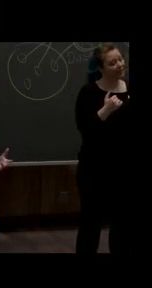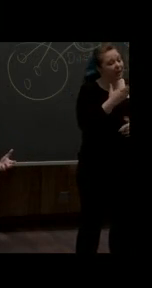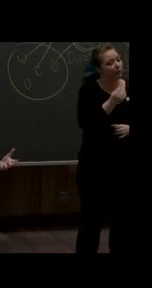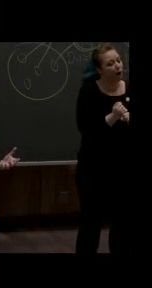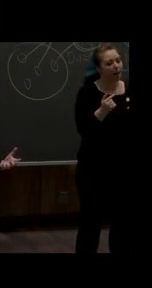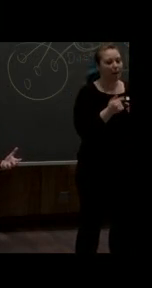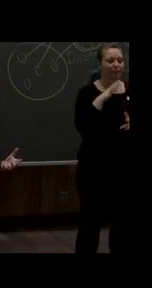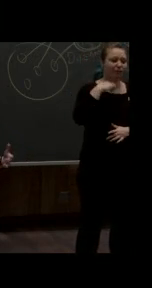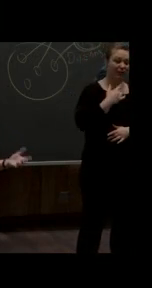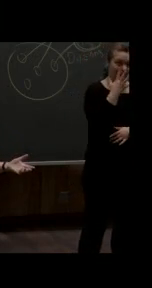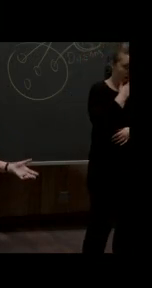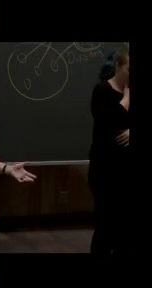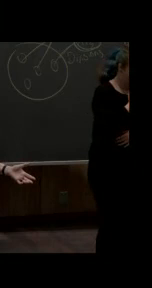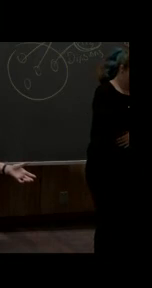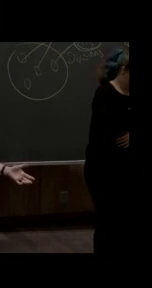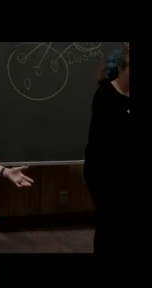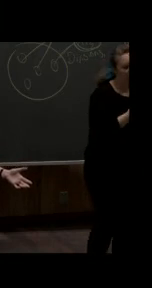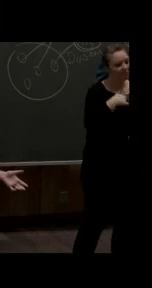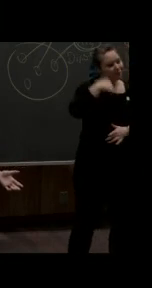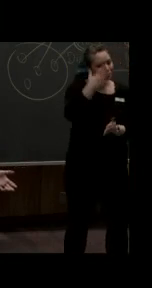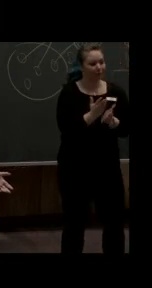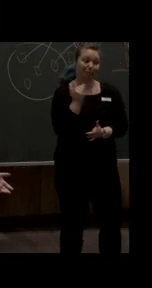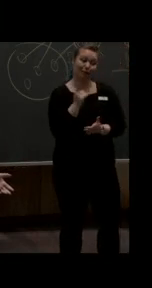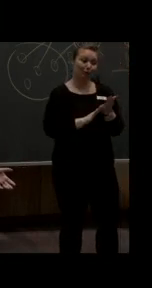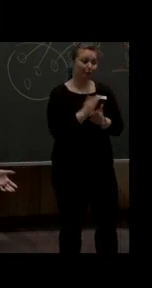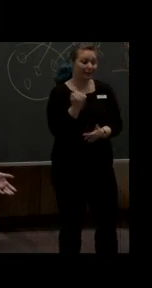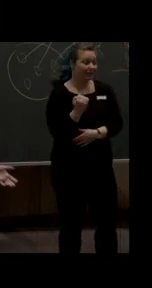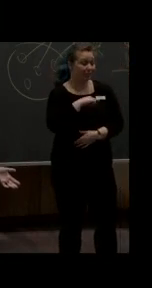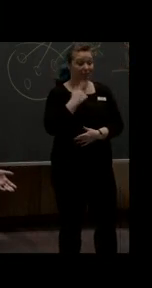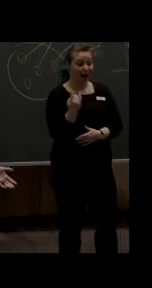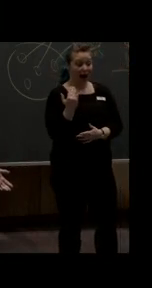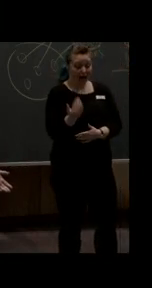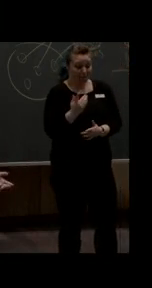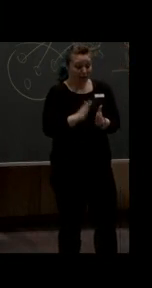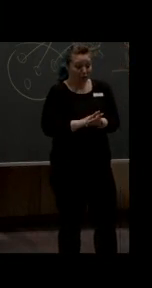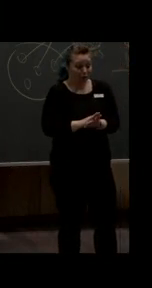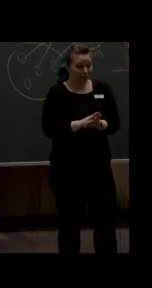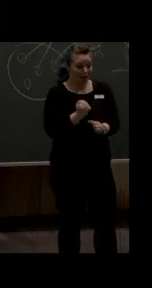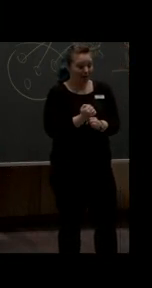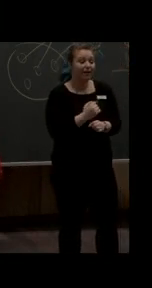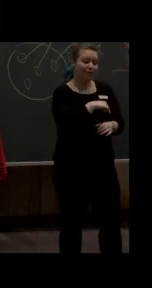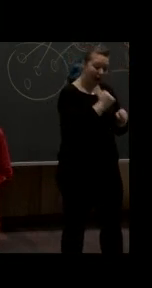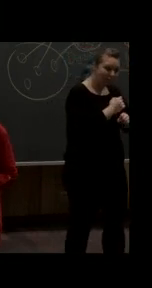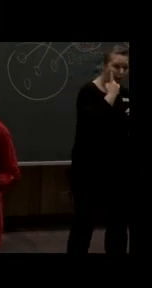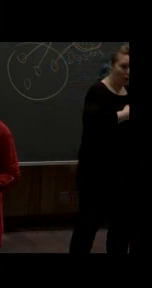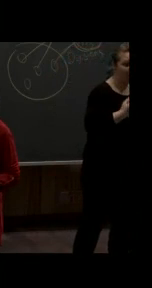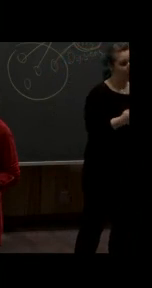some people would think it would be embarrassing, but we just think it's fun. Because that's, you know, we want to have fun. We work hard, but we also want to have fun.